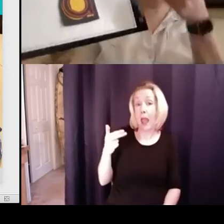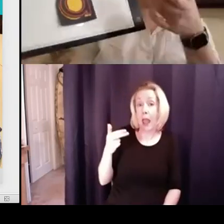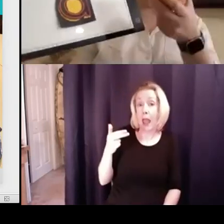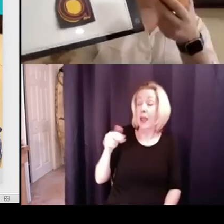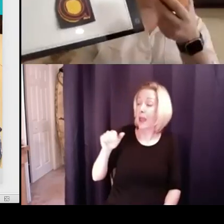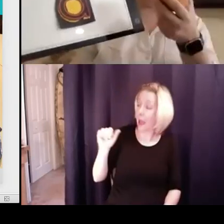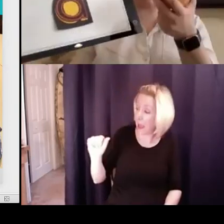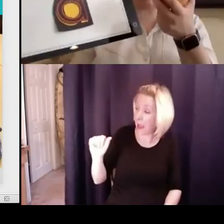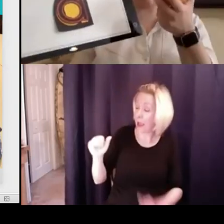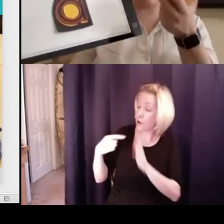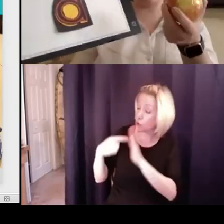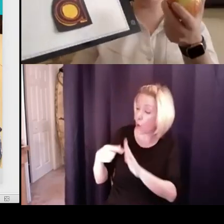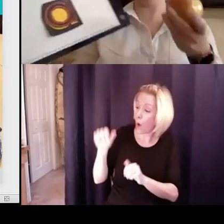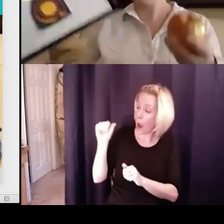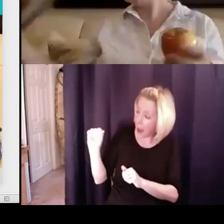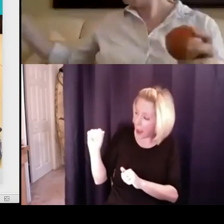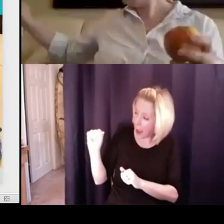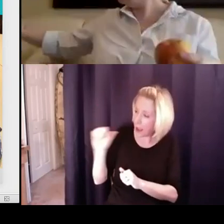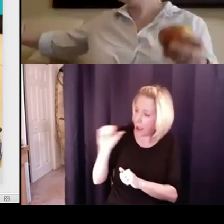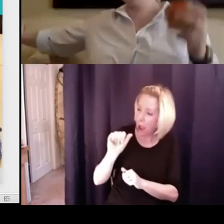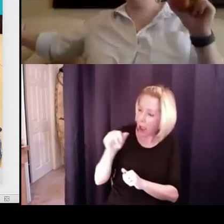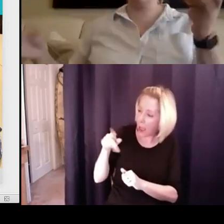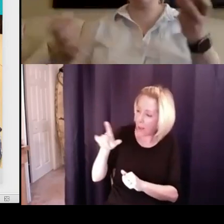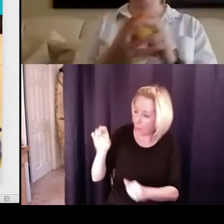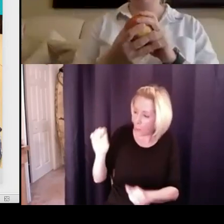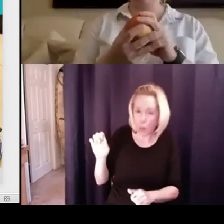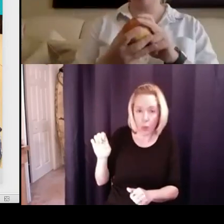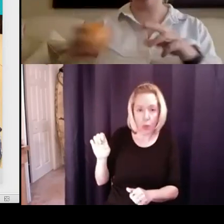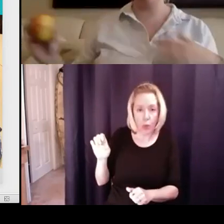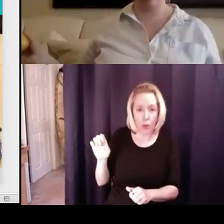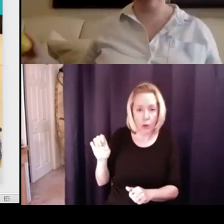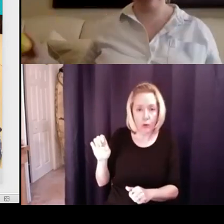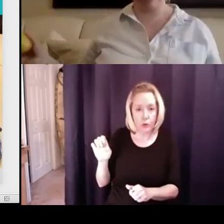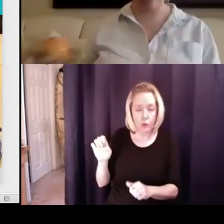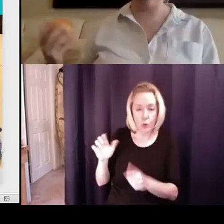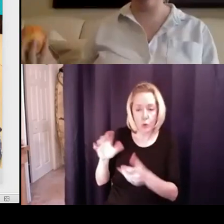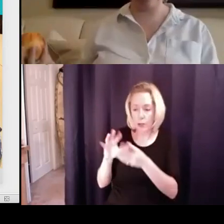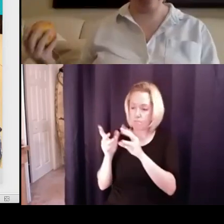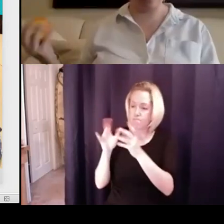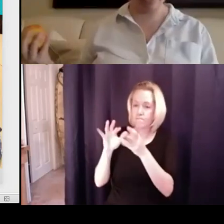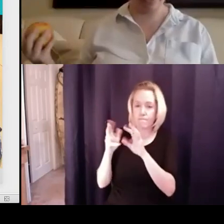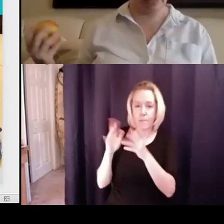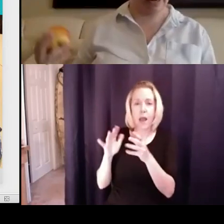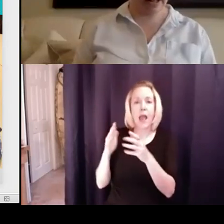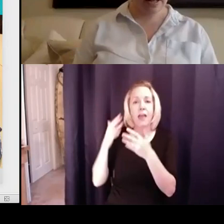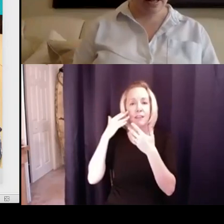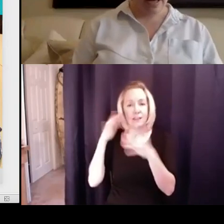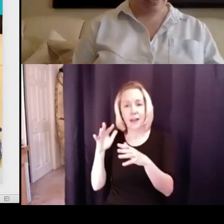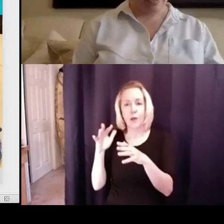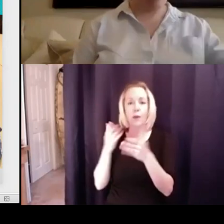A for apple. So you get to kind of work with the objects and pair that and the sound with the